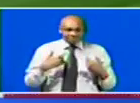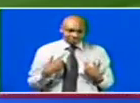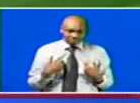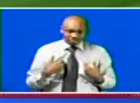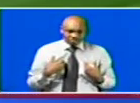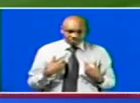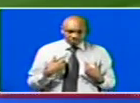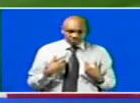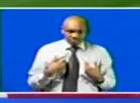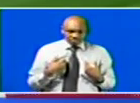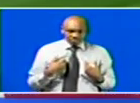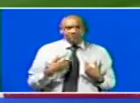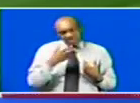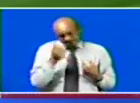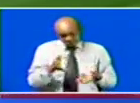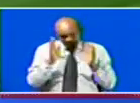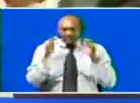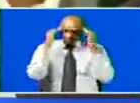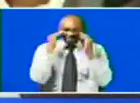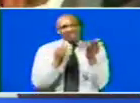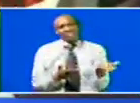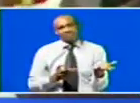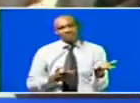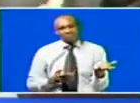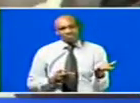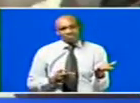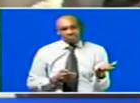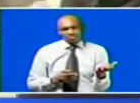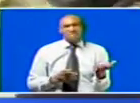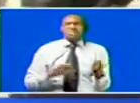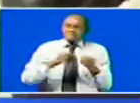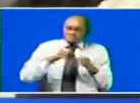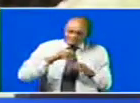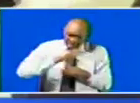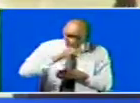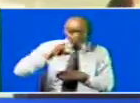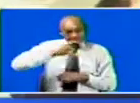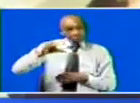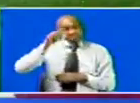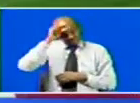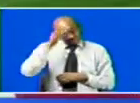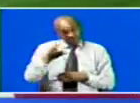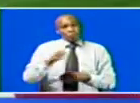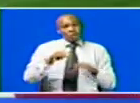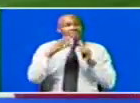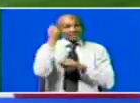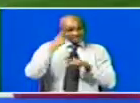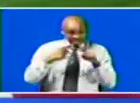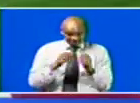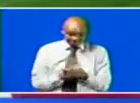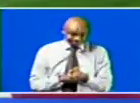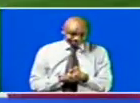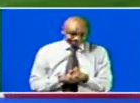and litigation at last. It has devolved government hits the second five-year stretch. What was